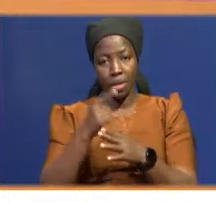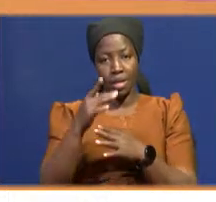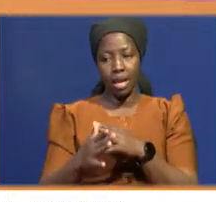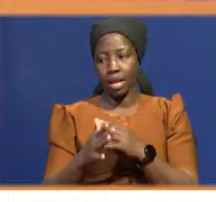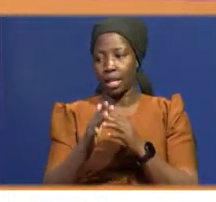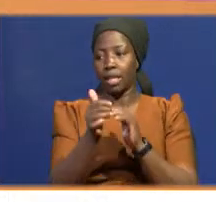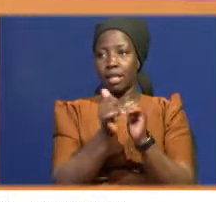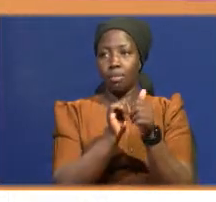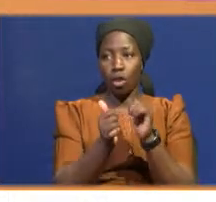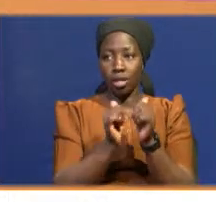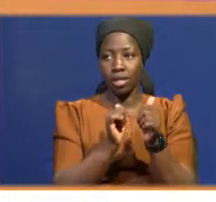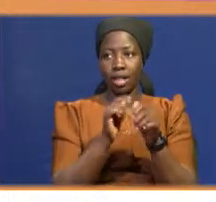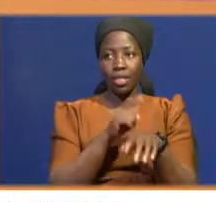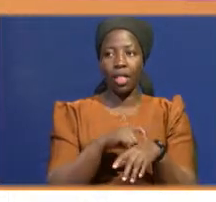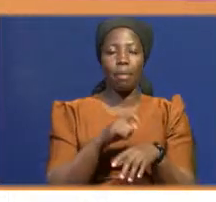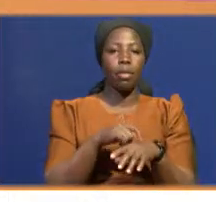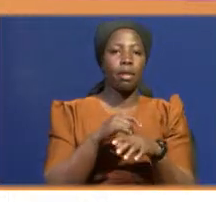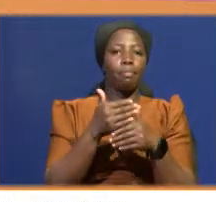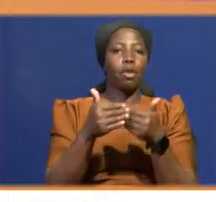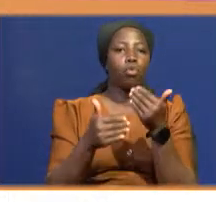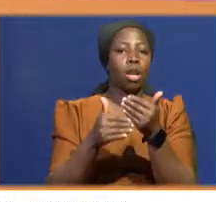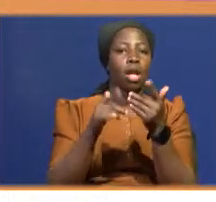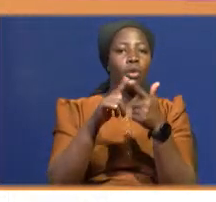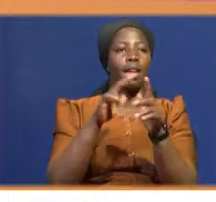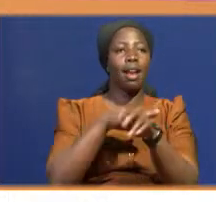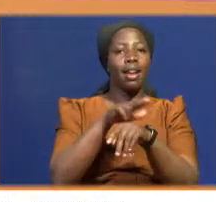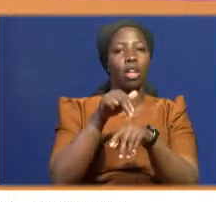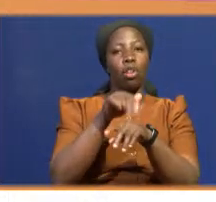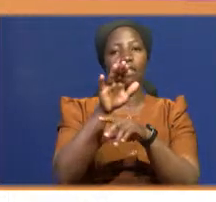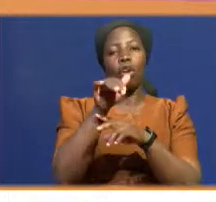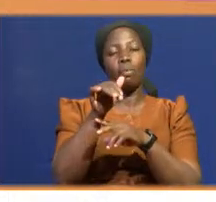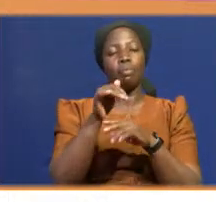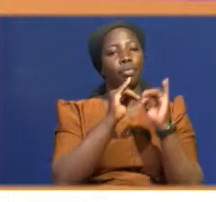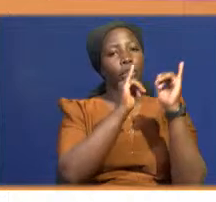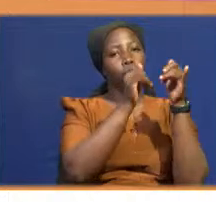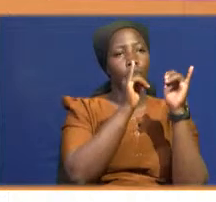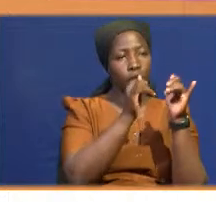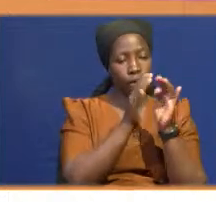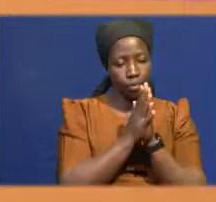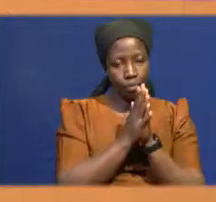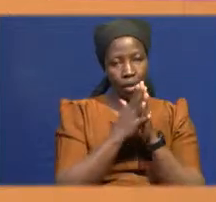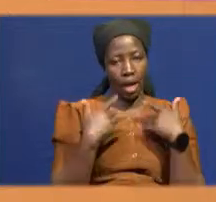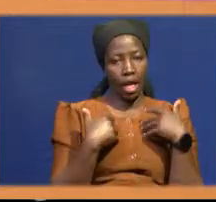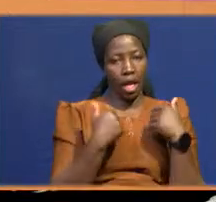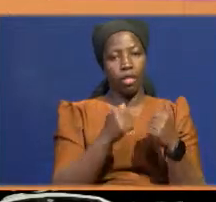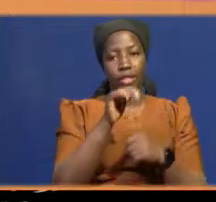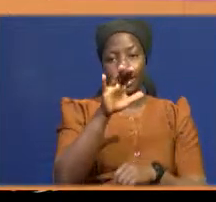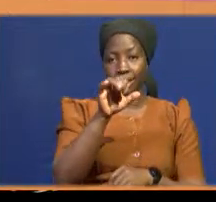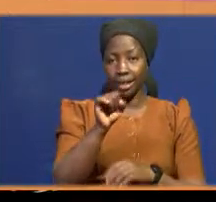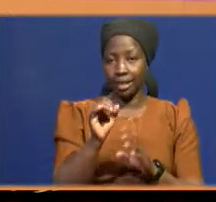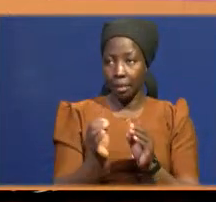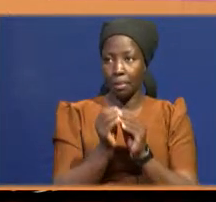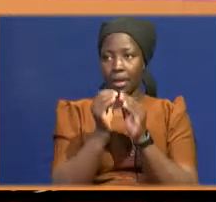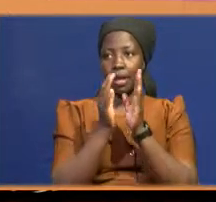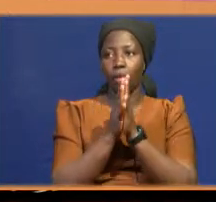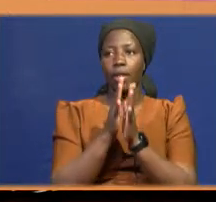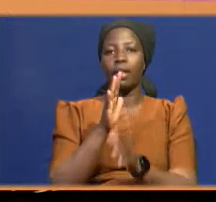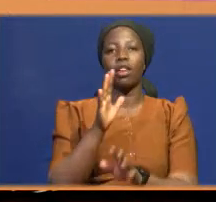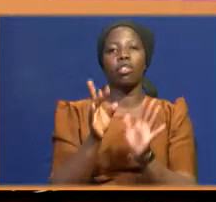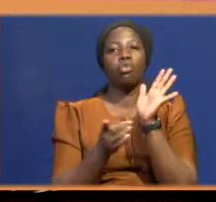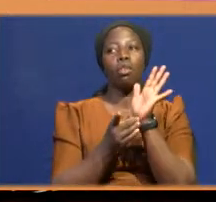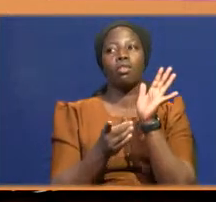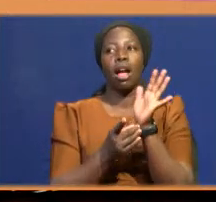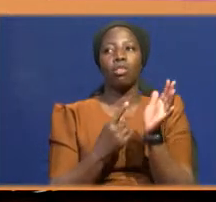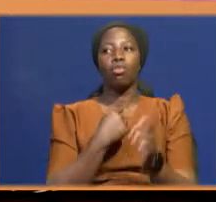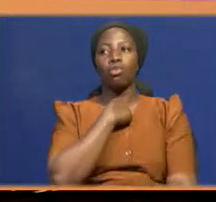they build up to the nationals. Also, from our news team, the Health Cabinet Secretary, Susan Akumisha, is meeting the doctors' unions,